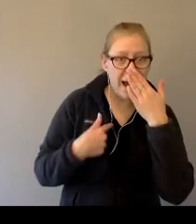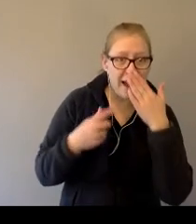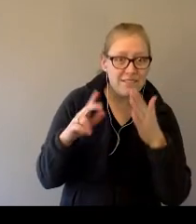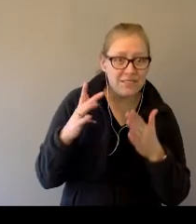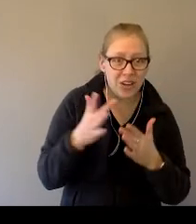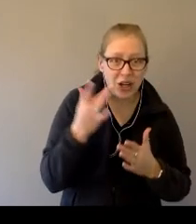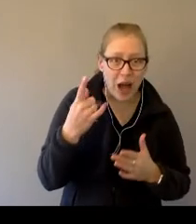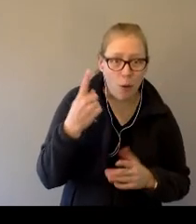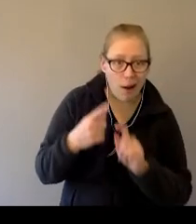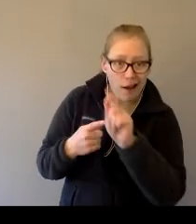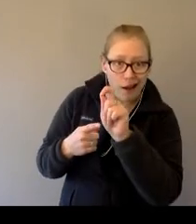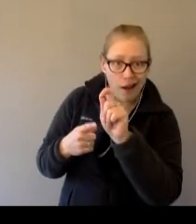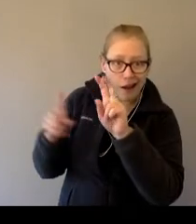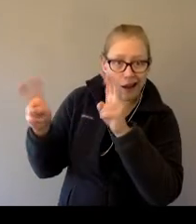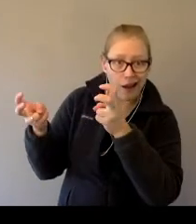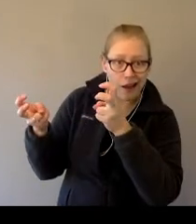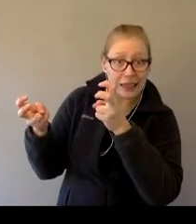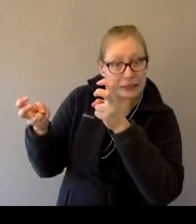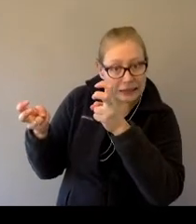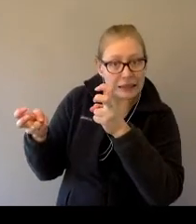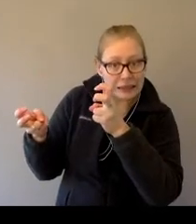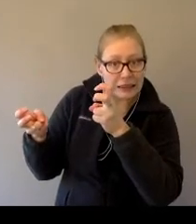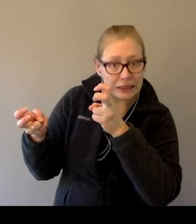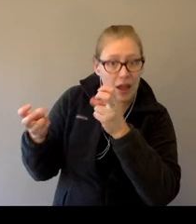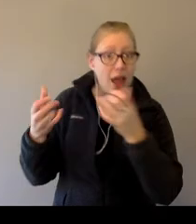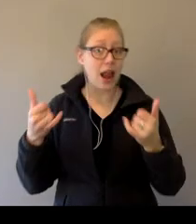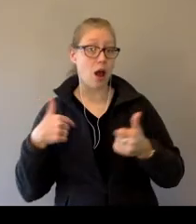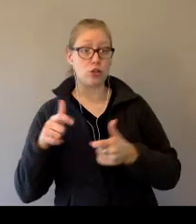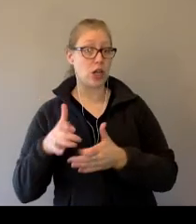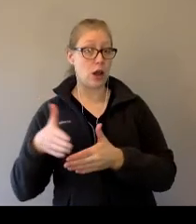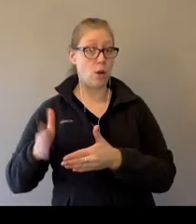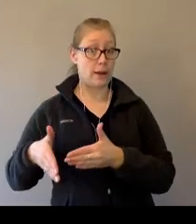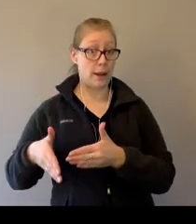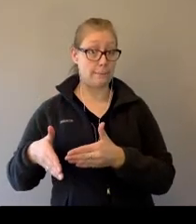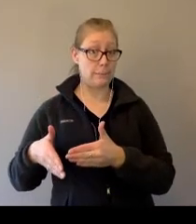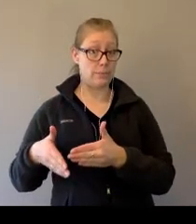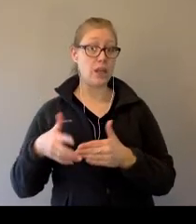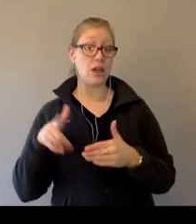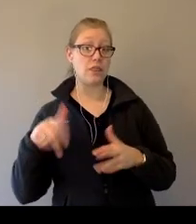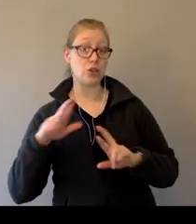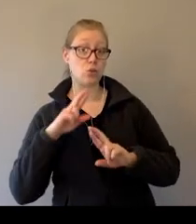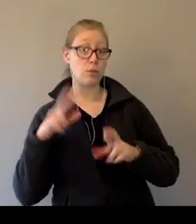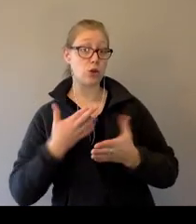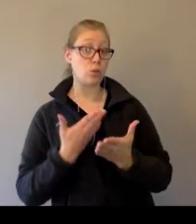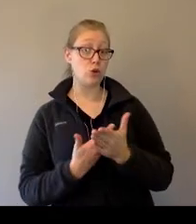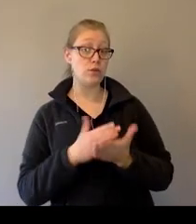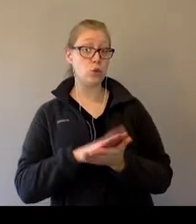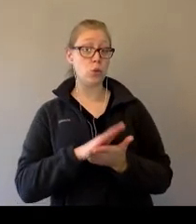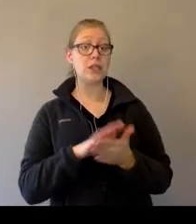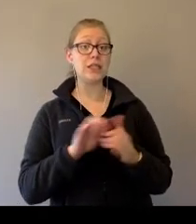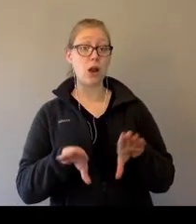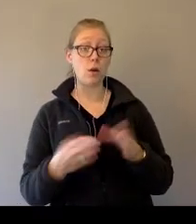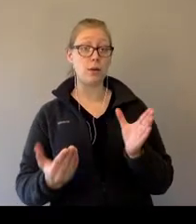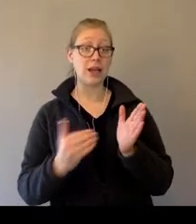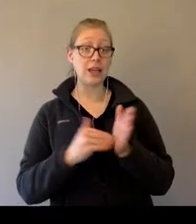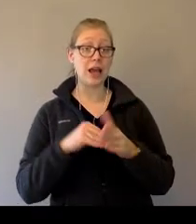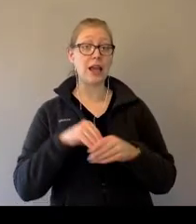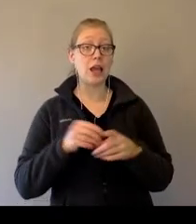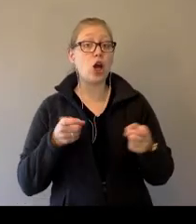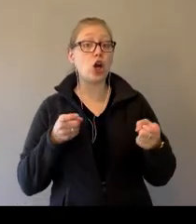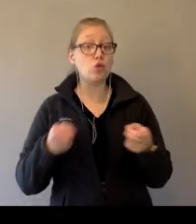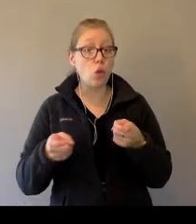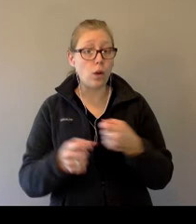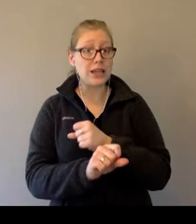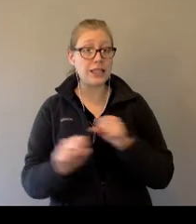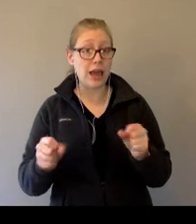end here, but that should be there. And now I'm just going to wrap it up quick. These reports prove schools can reopen in a